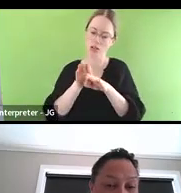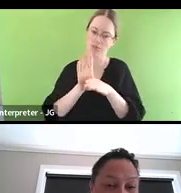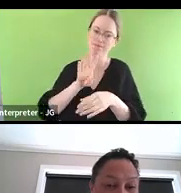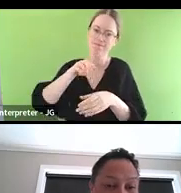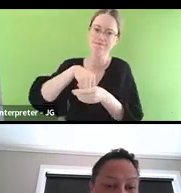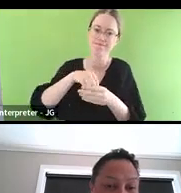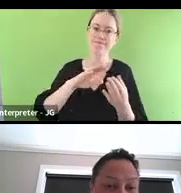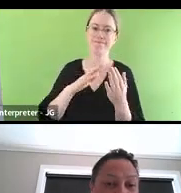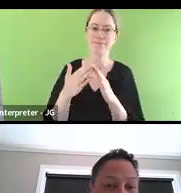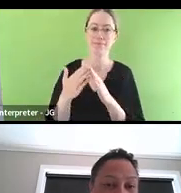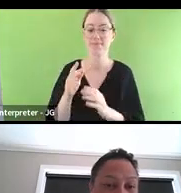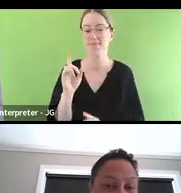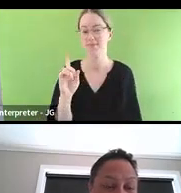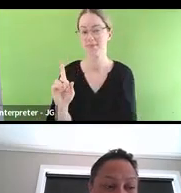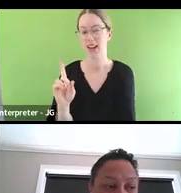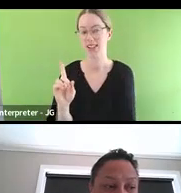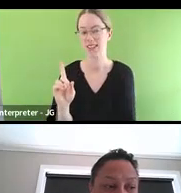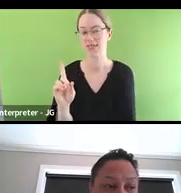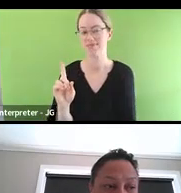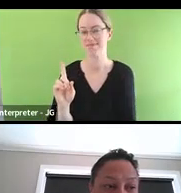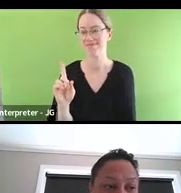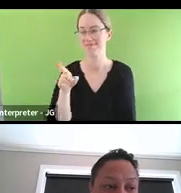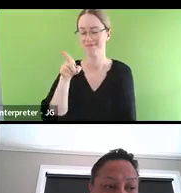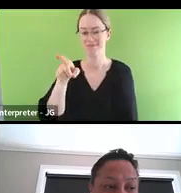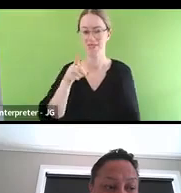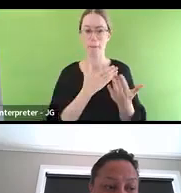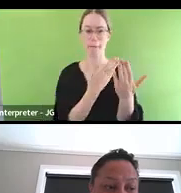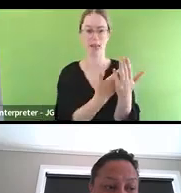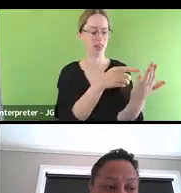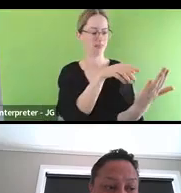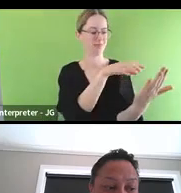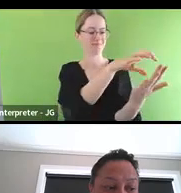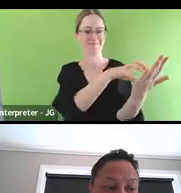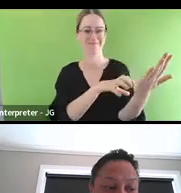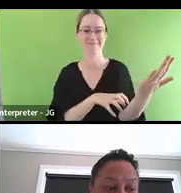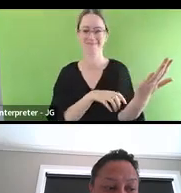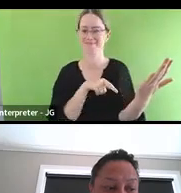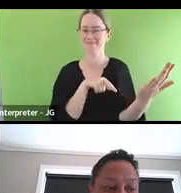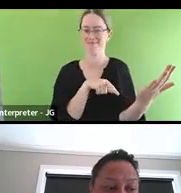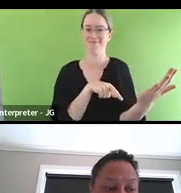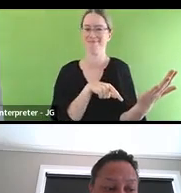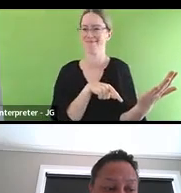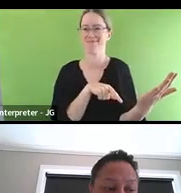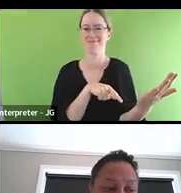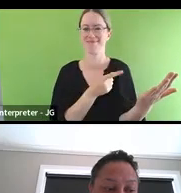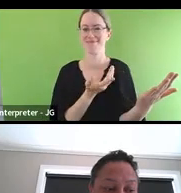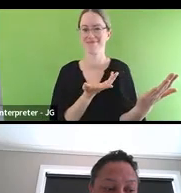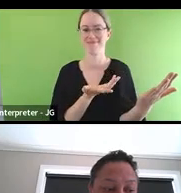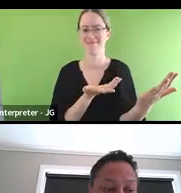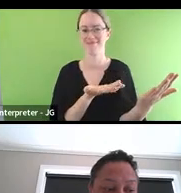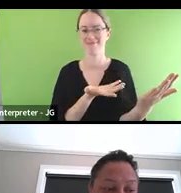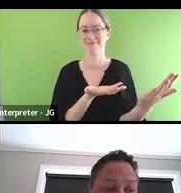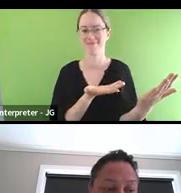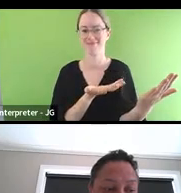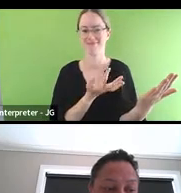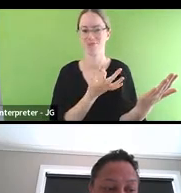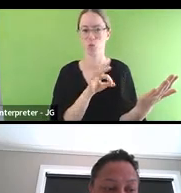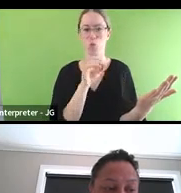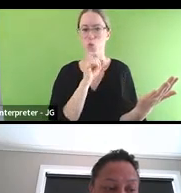Yeah, but as it's written at the moment, it just doesn't seem to